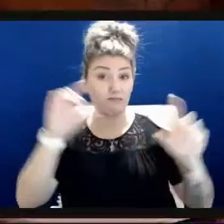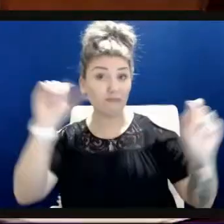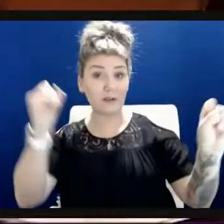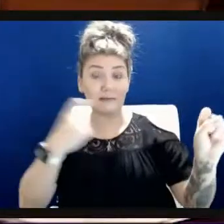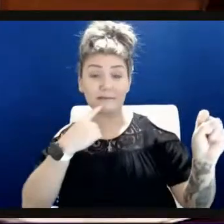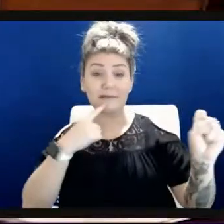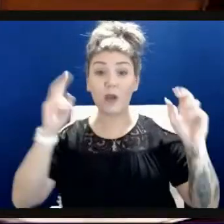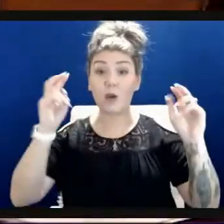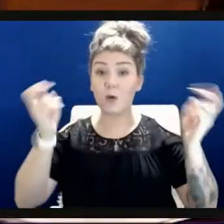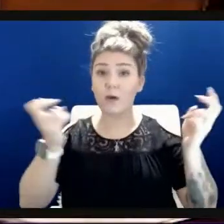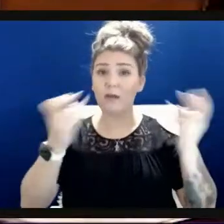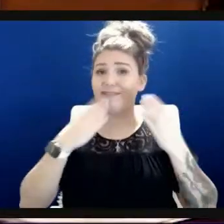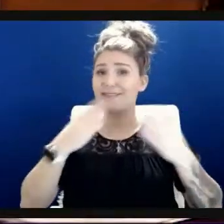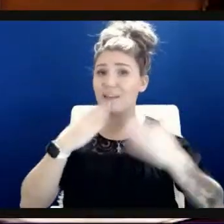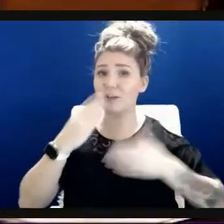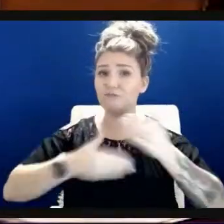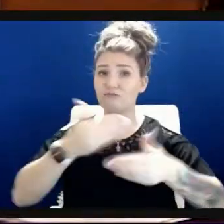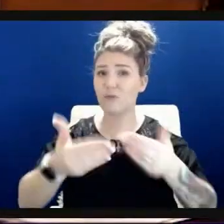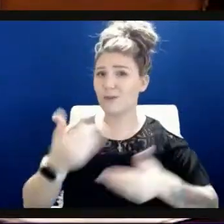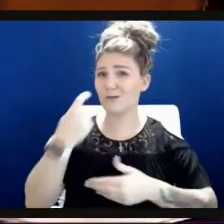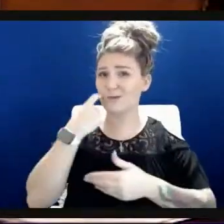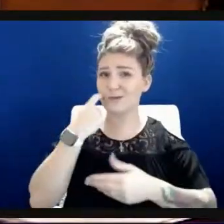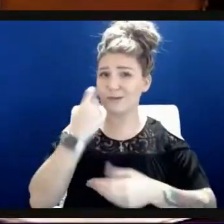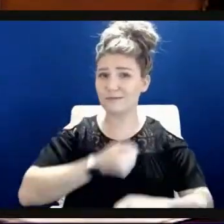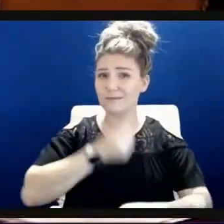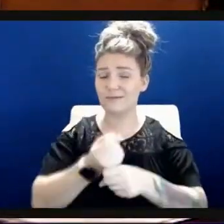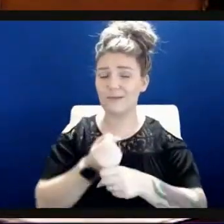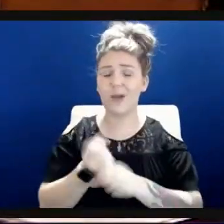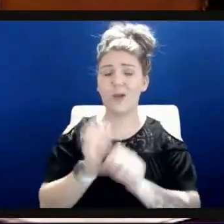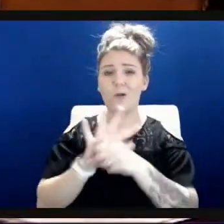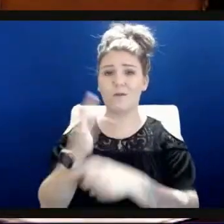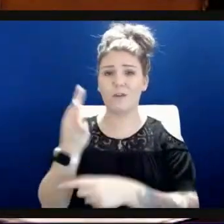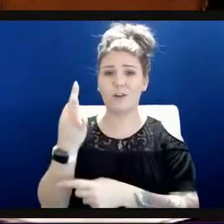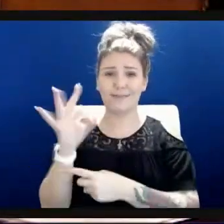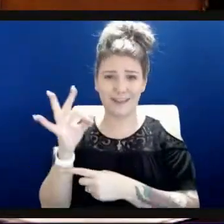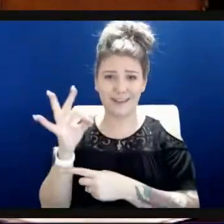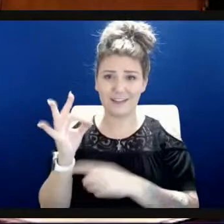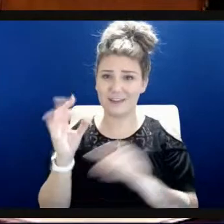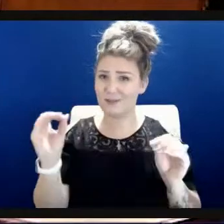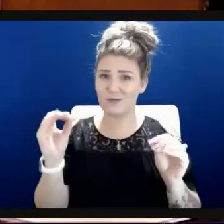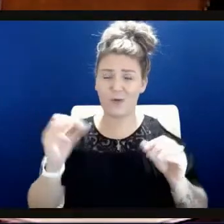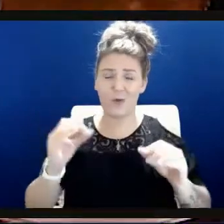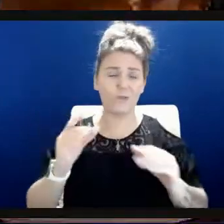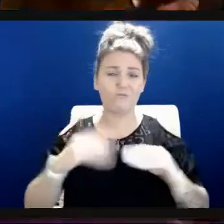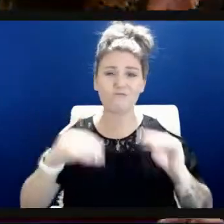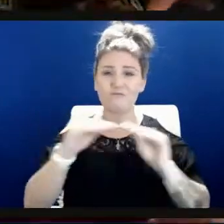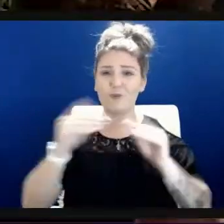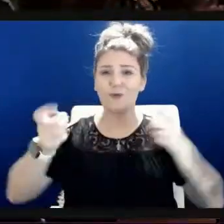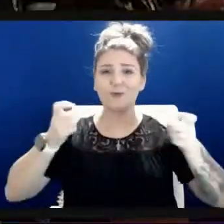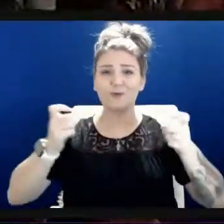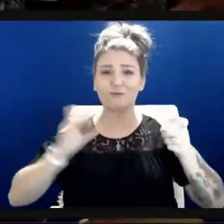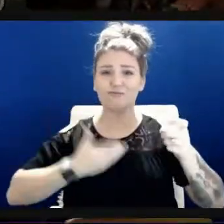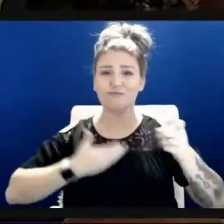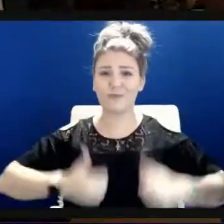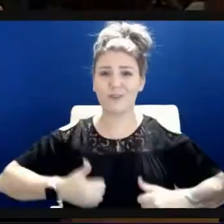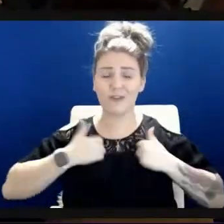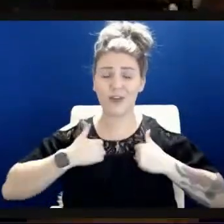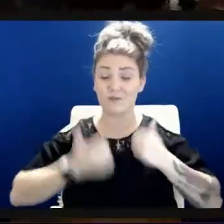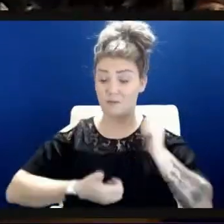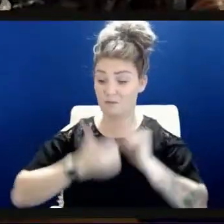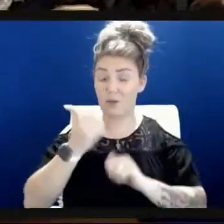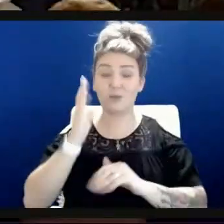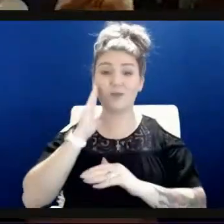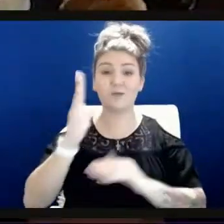this past year, COVID-19 need no longer control our lives, and most of us will soon live